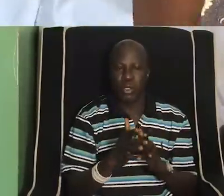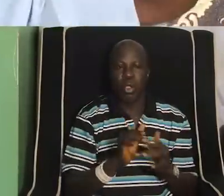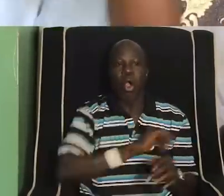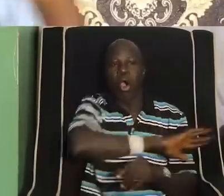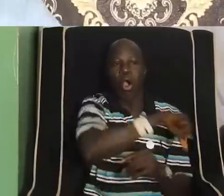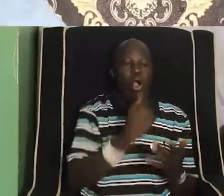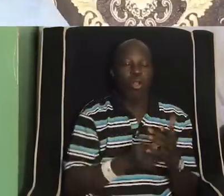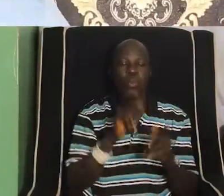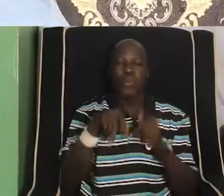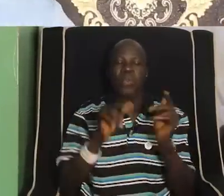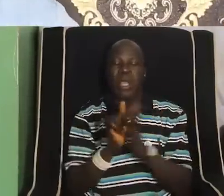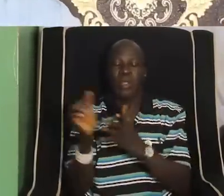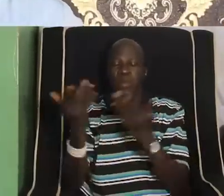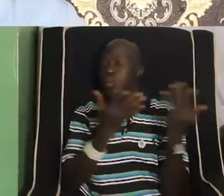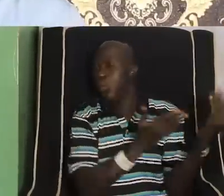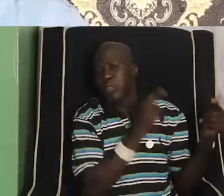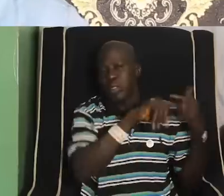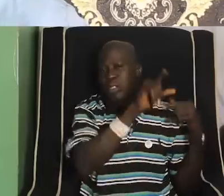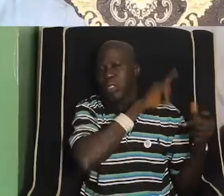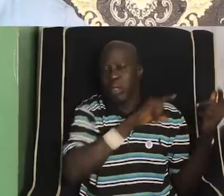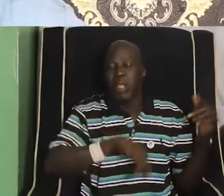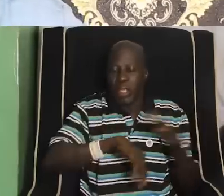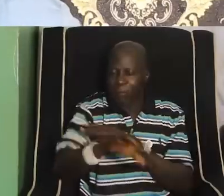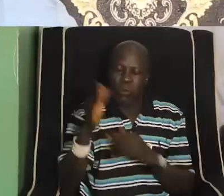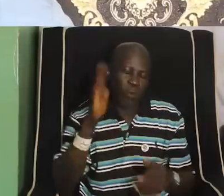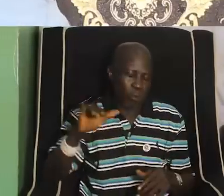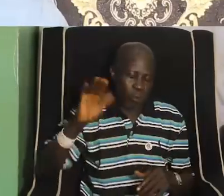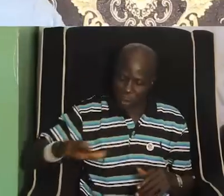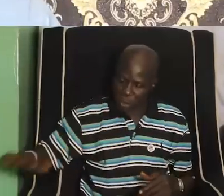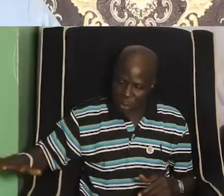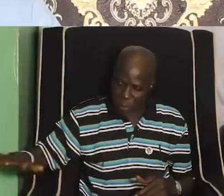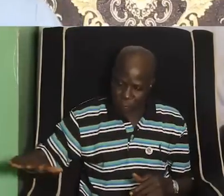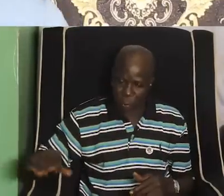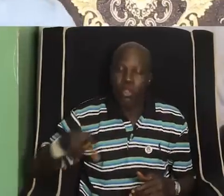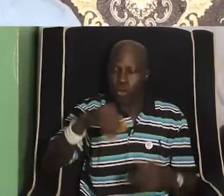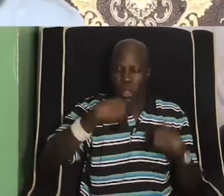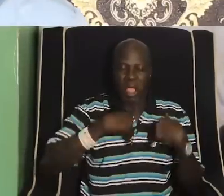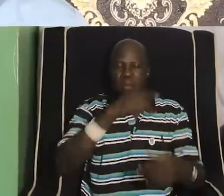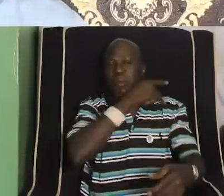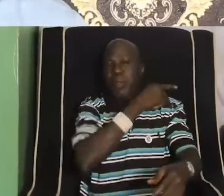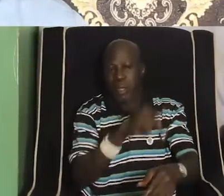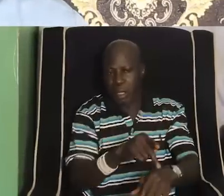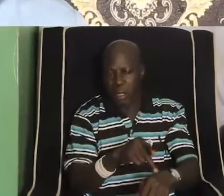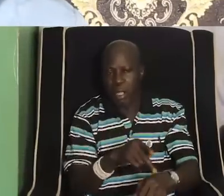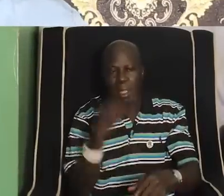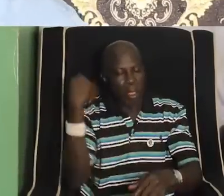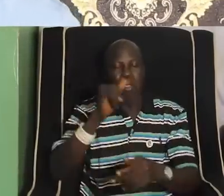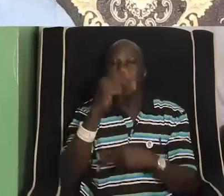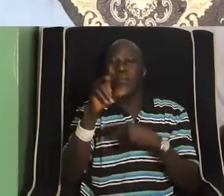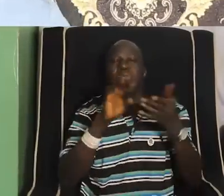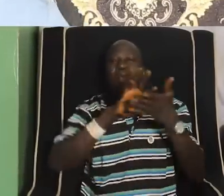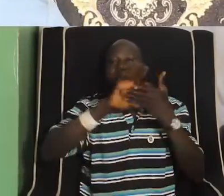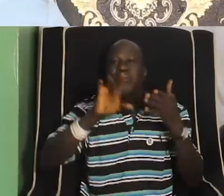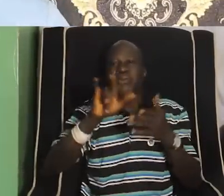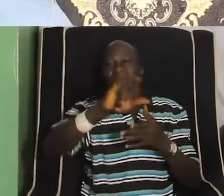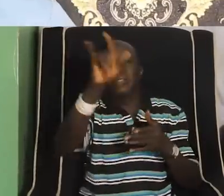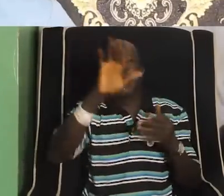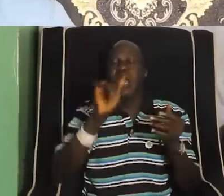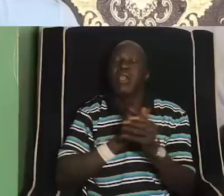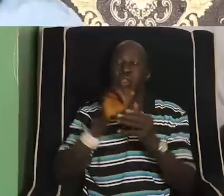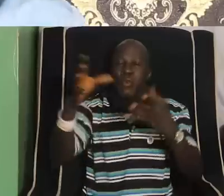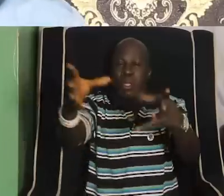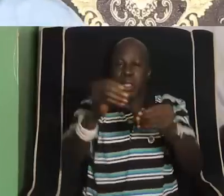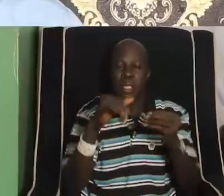Anytime you do Oluwa. Those of you that you wait unto the Lord. Whether for children. Oh pada loyun. You will let her conceive. Boya foot visa ni. For visa. Oh pada